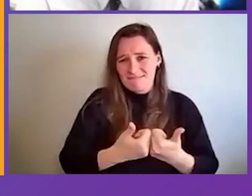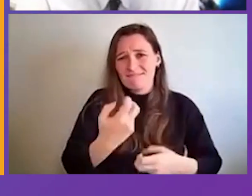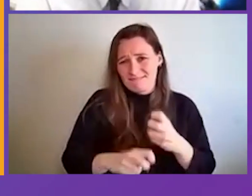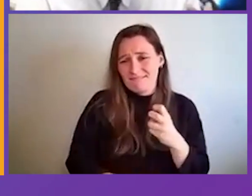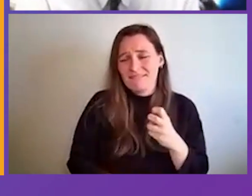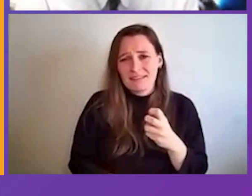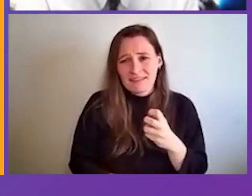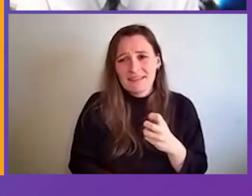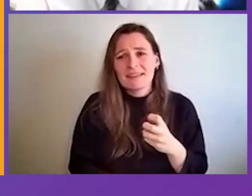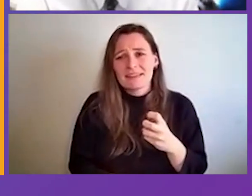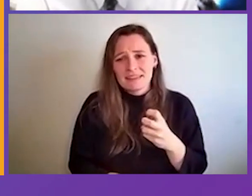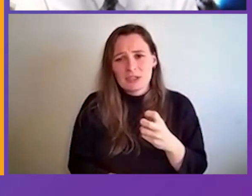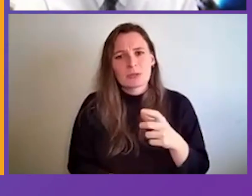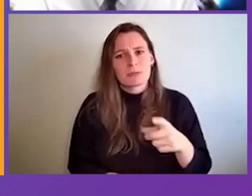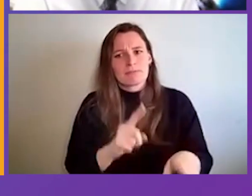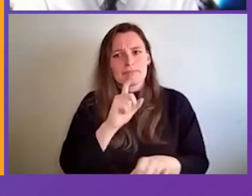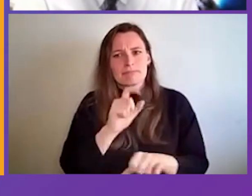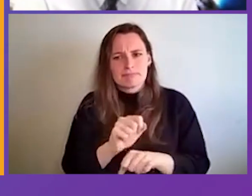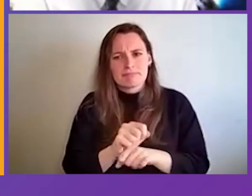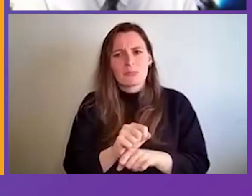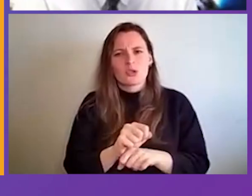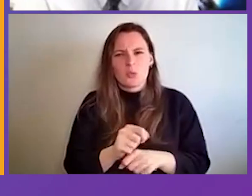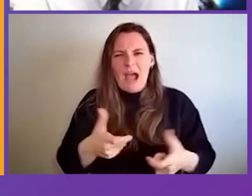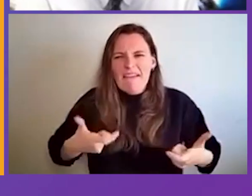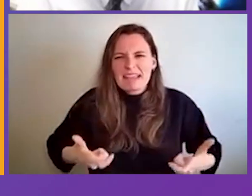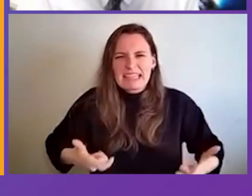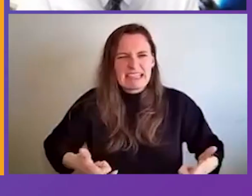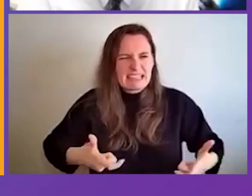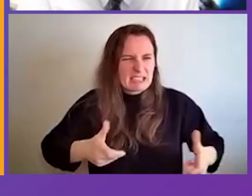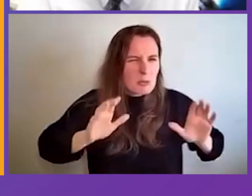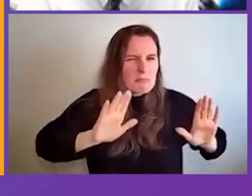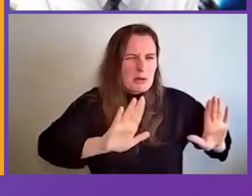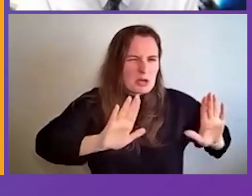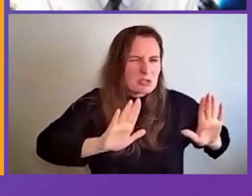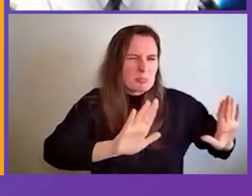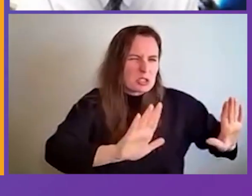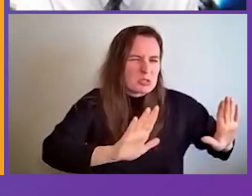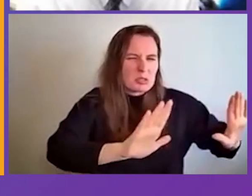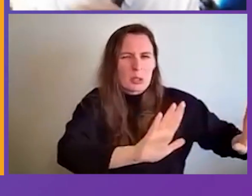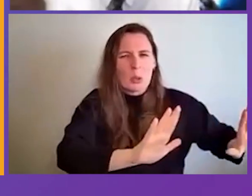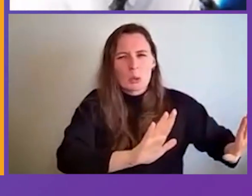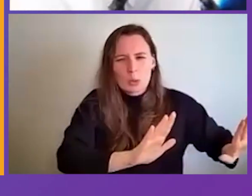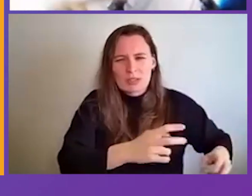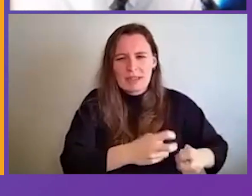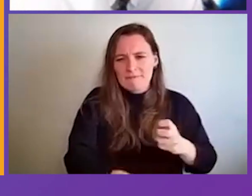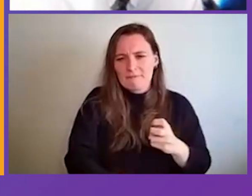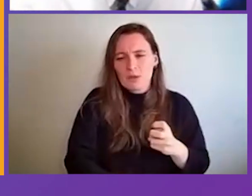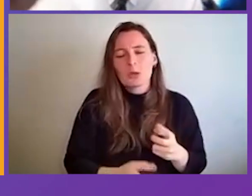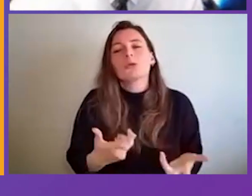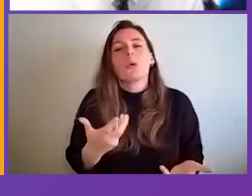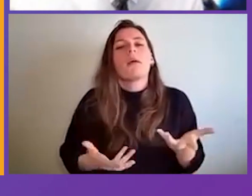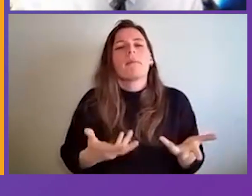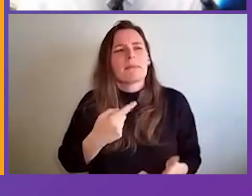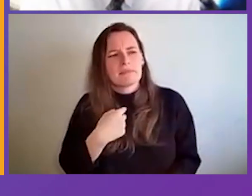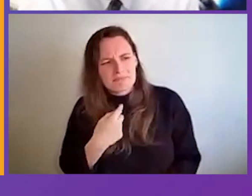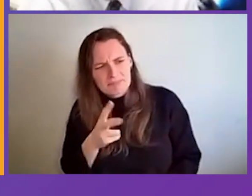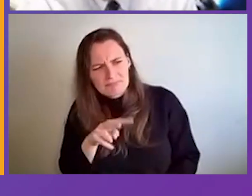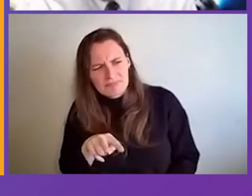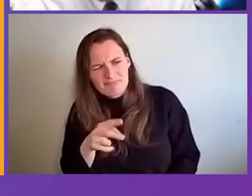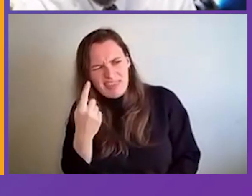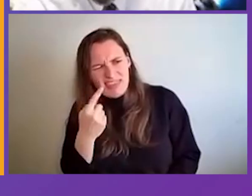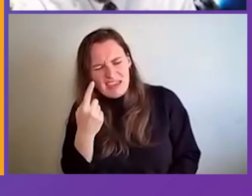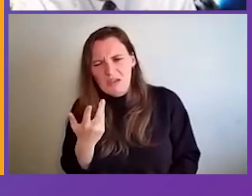ramp, is a big challenge. You might ask, why don't you turn on the belt loader and use